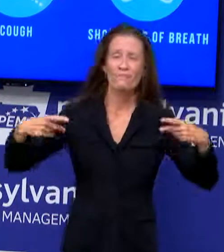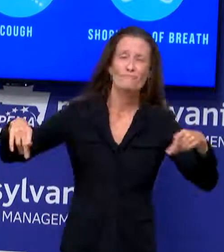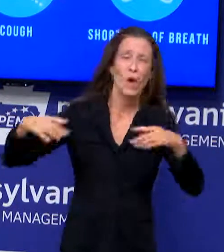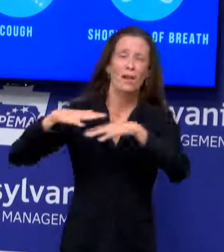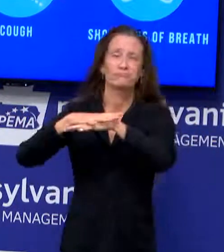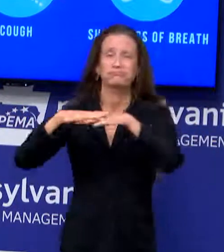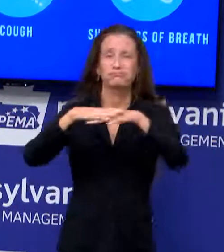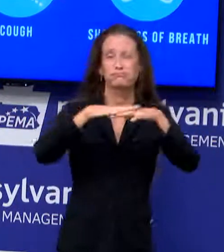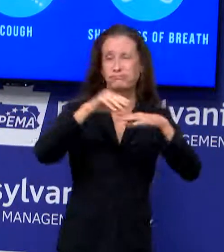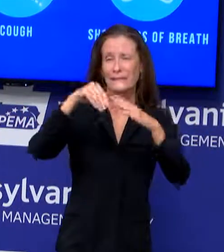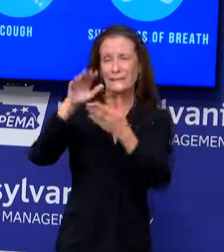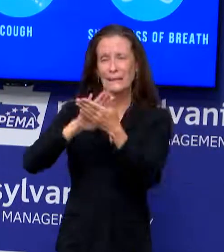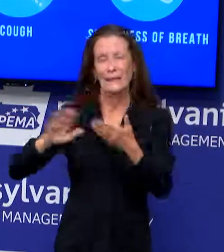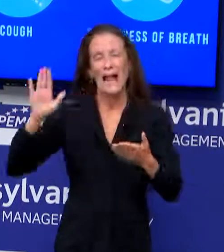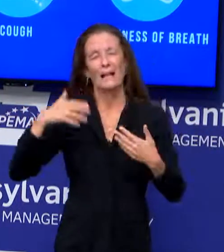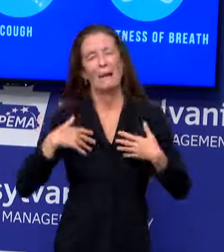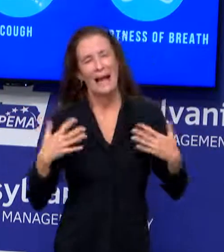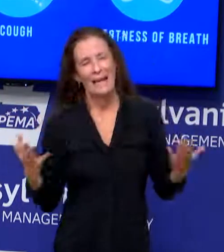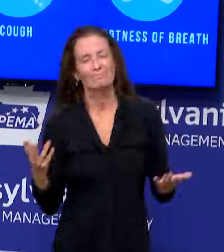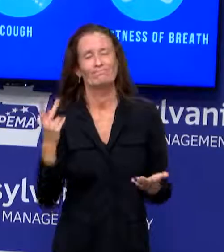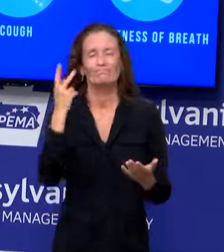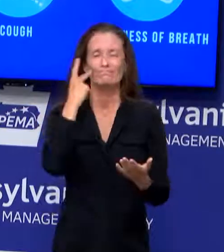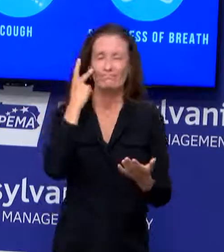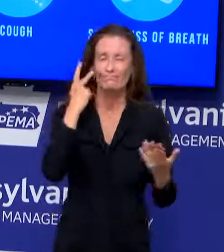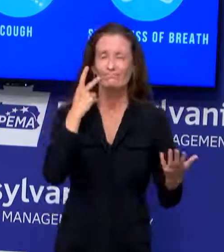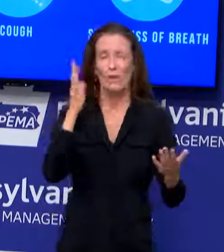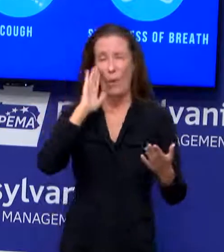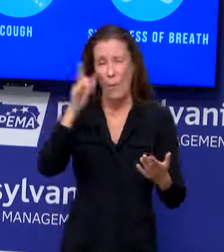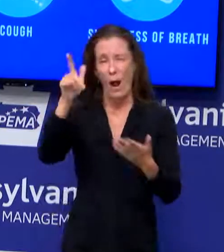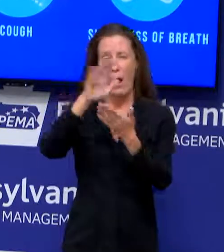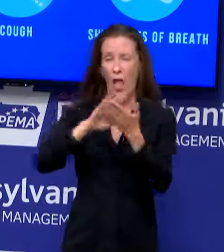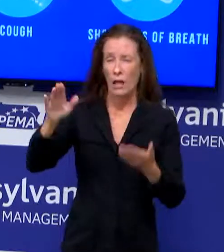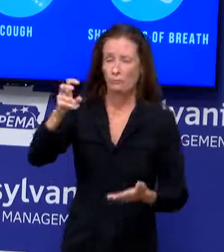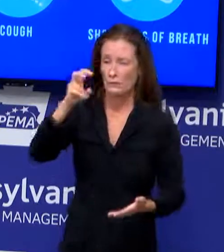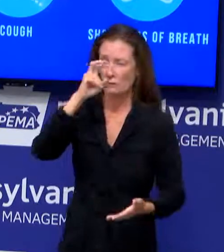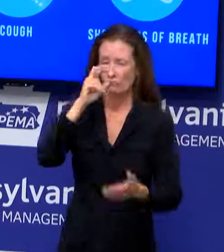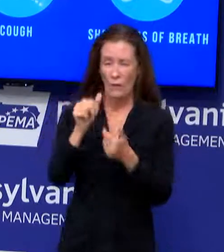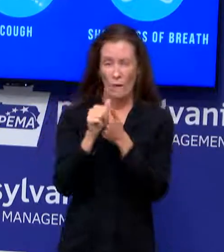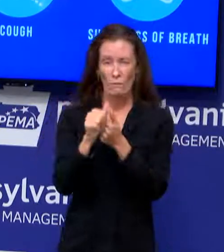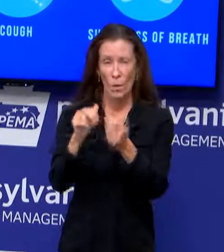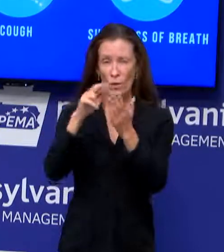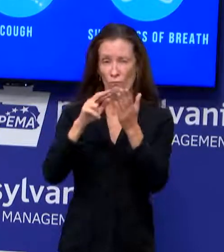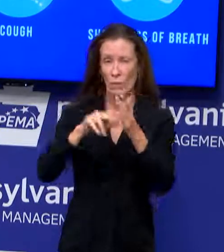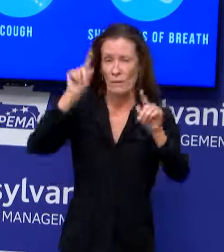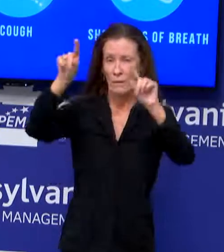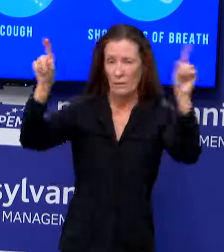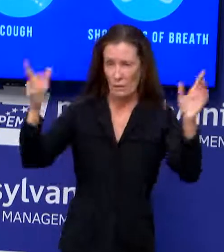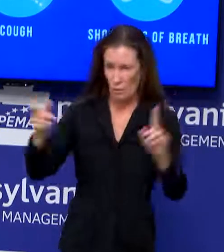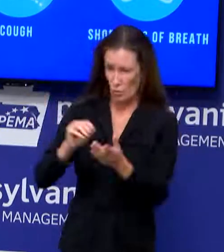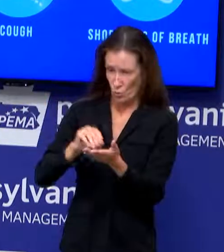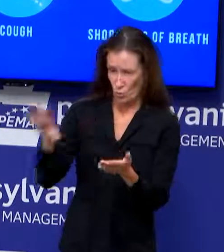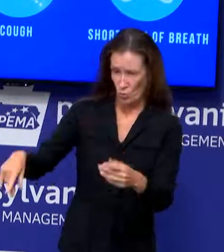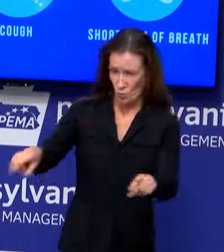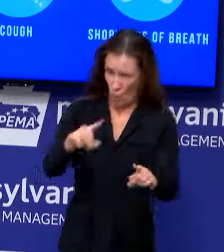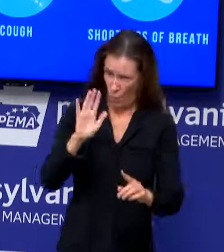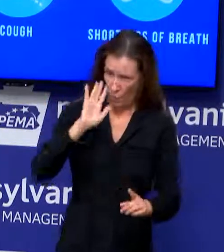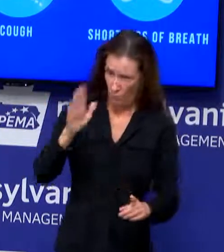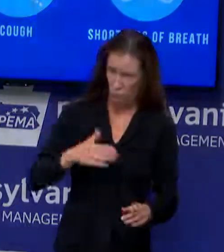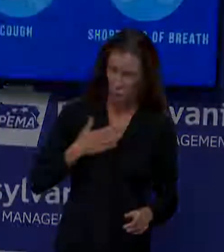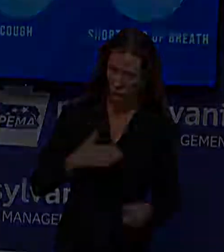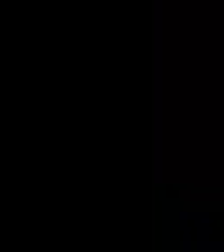And so the compliance with these very detailed plans will be the key. And in the end, it really comes down to what I talk about every day.